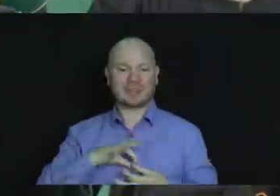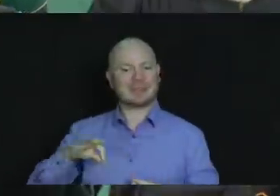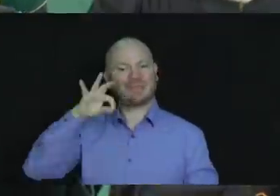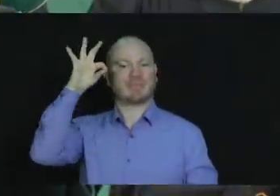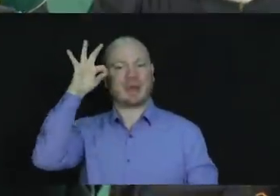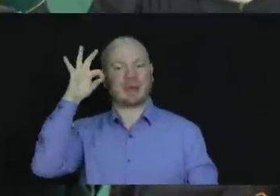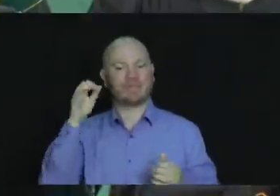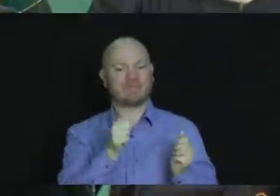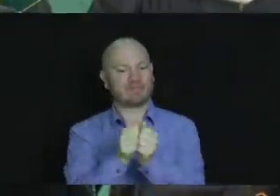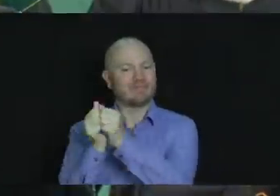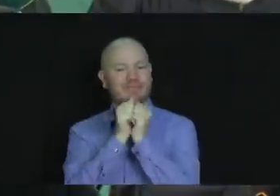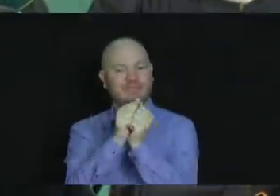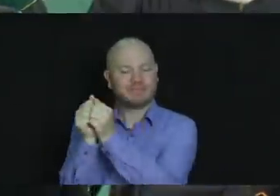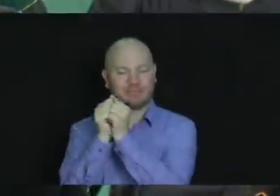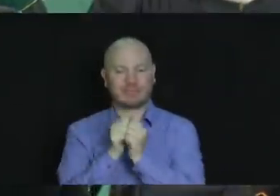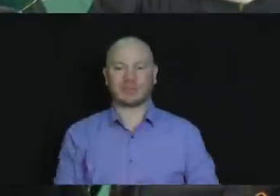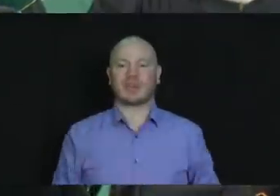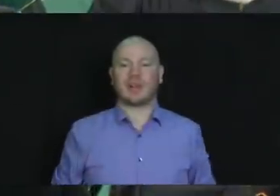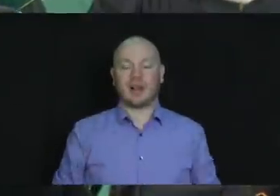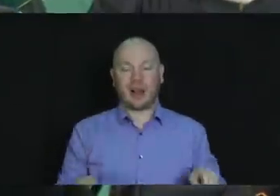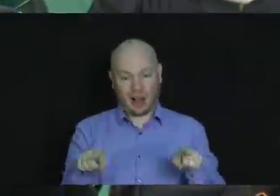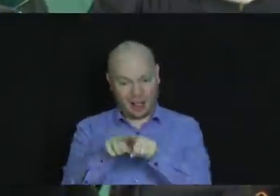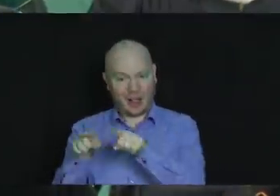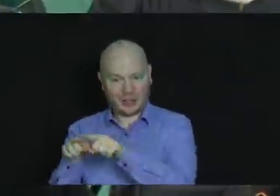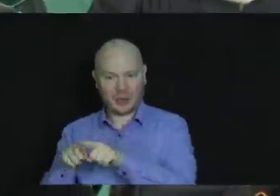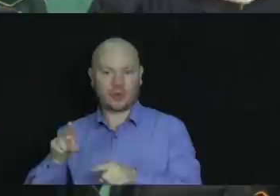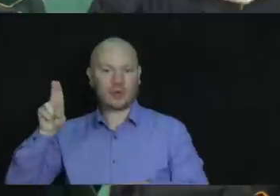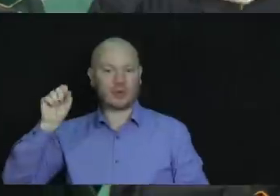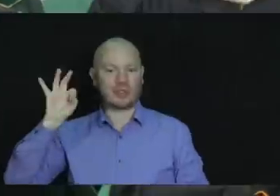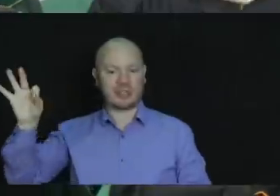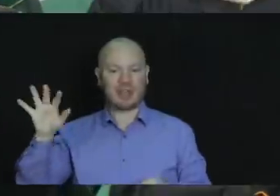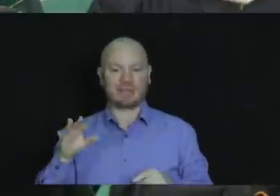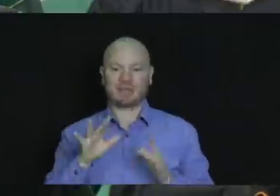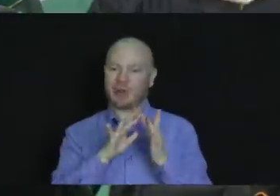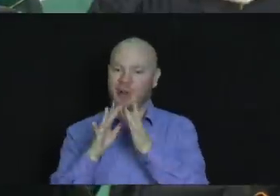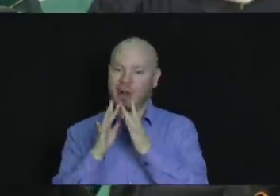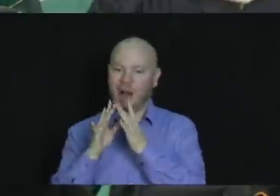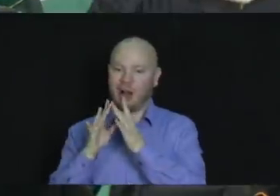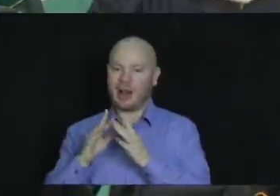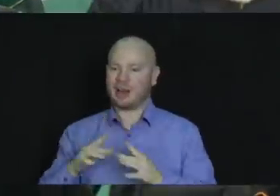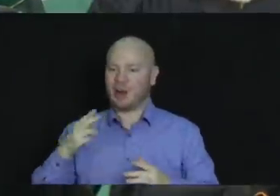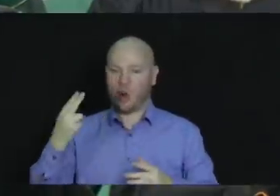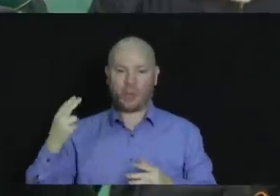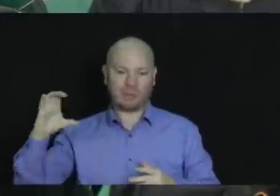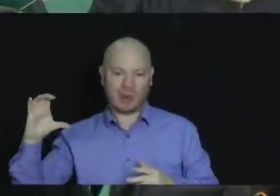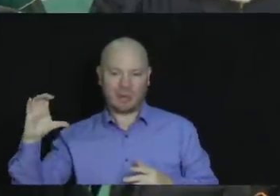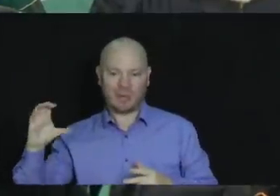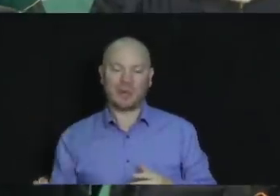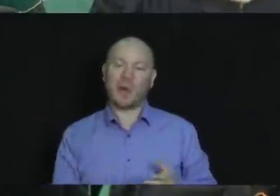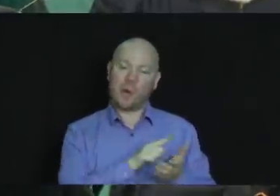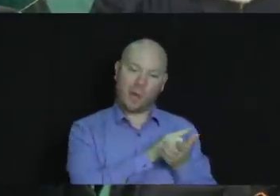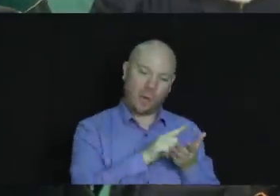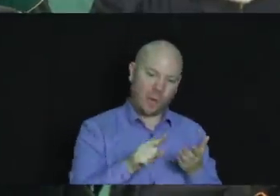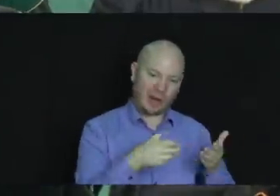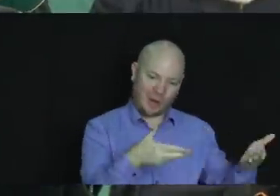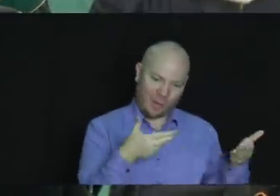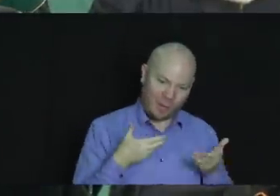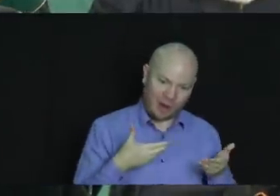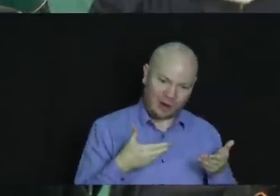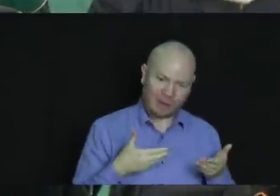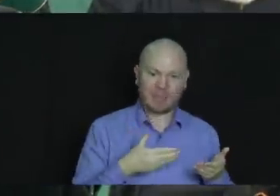make USF's virtual homecoming, week of welcome, and commencement ceremonies unique and